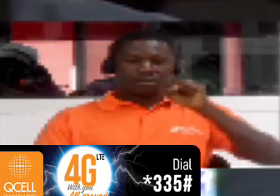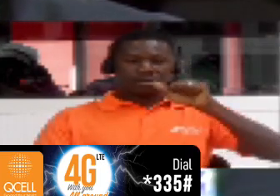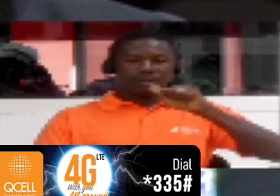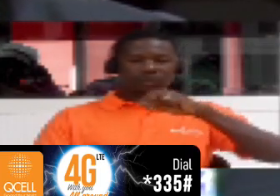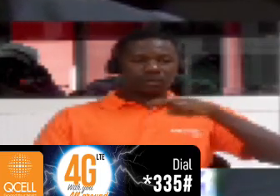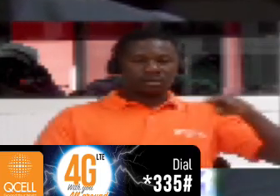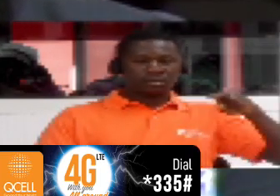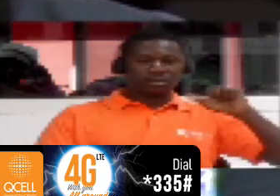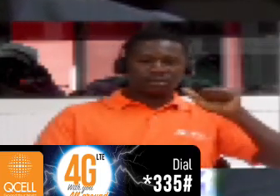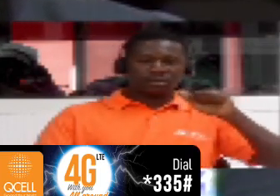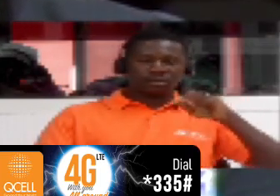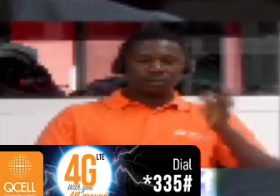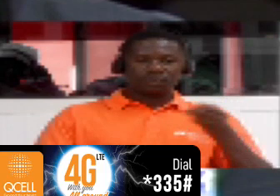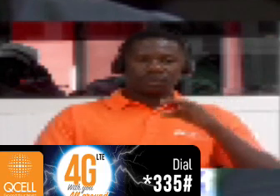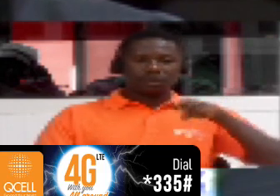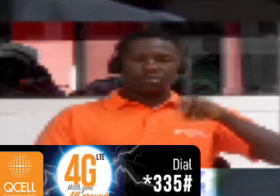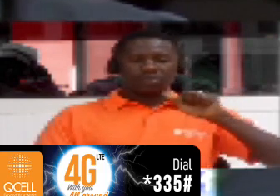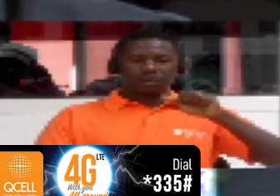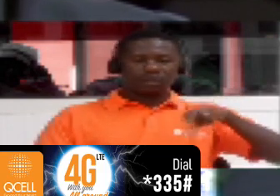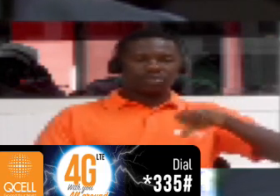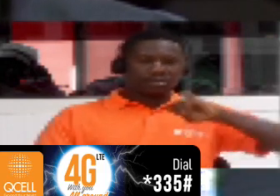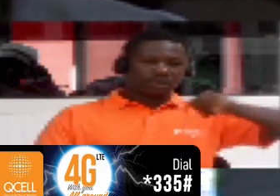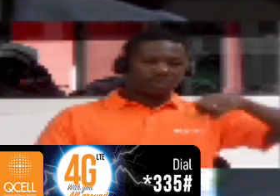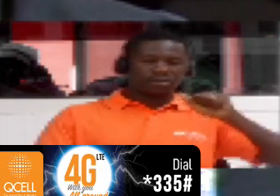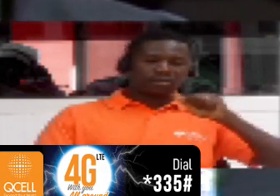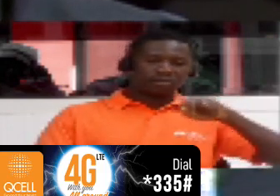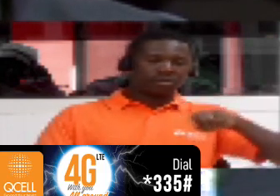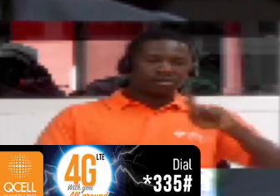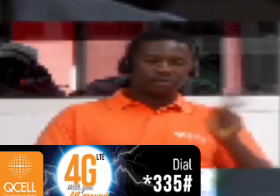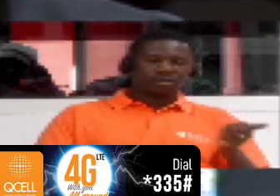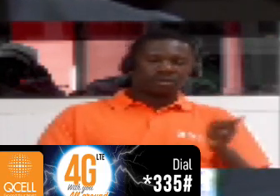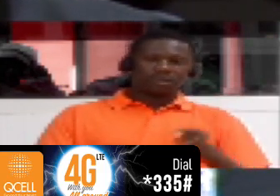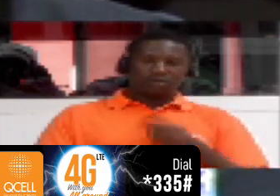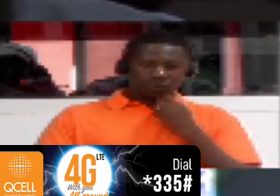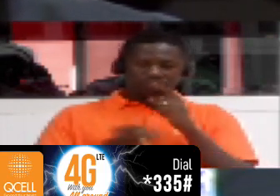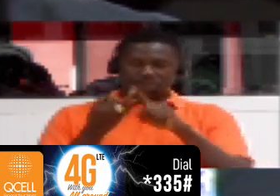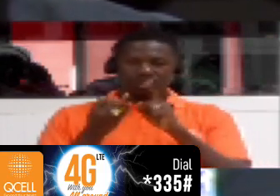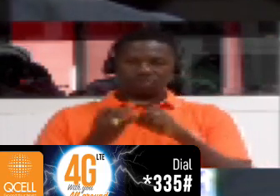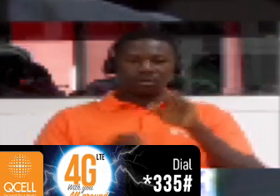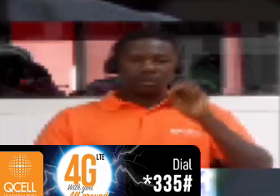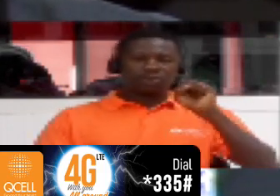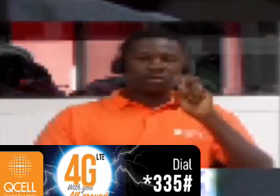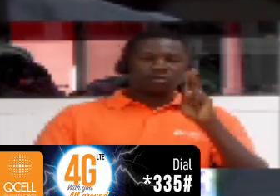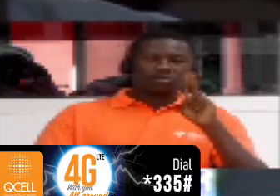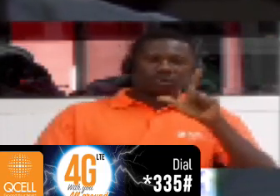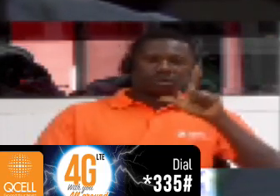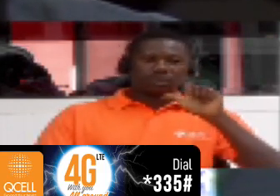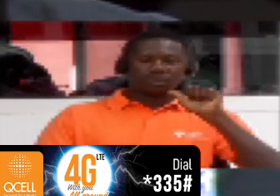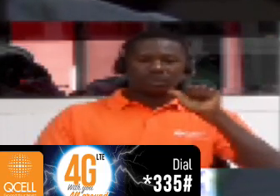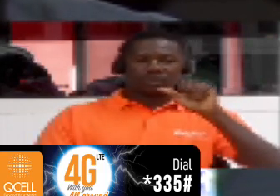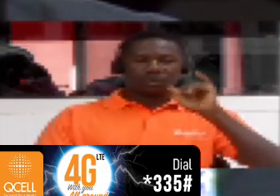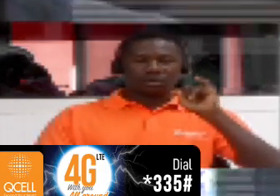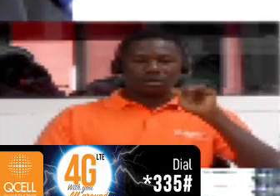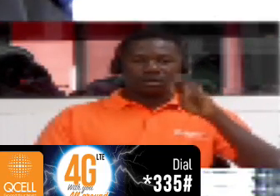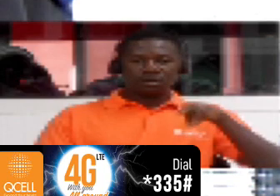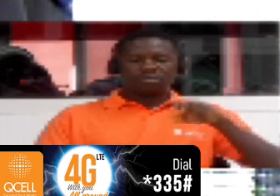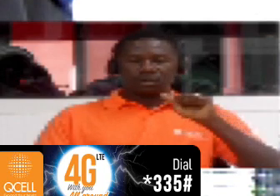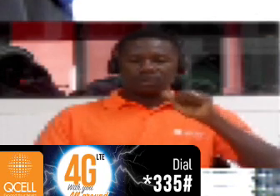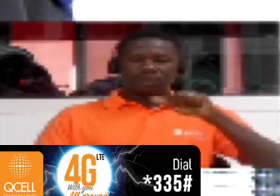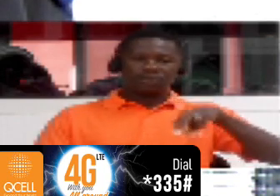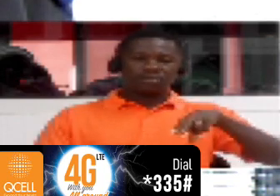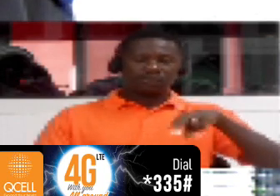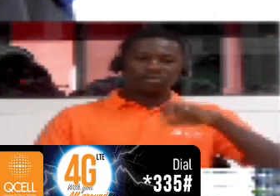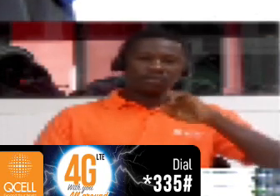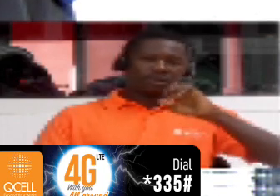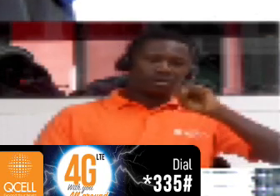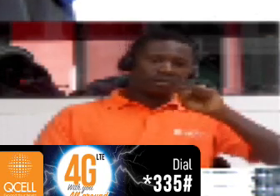Akoye Sanamanjang for. And you also mentioned Suleiman Sambu as being part of the patrol team. Yes, is that correct? Yes, Suleiman